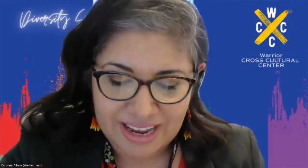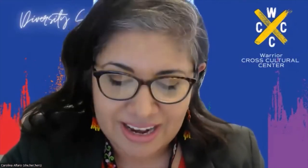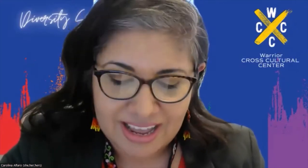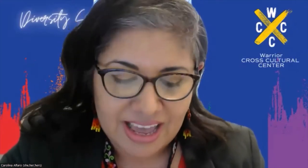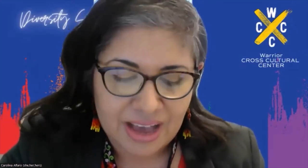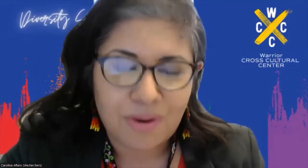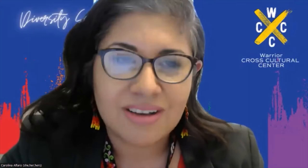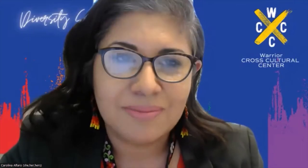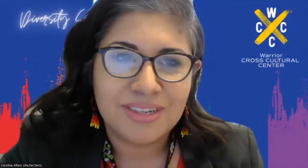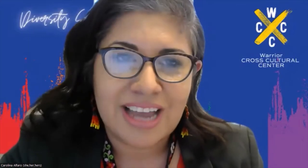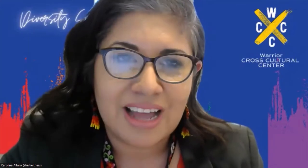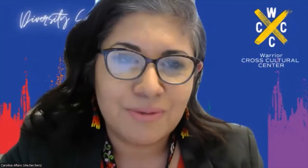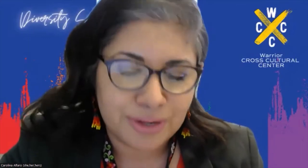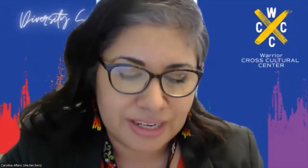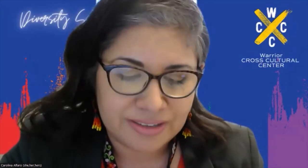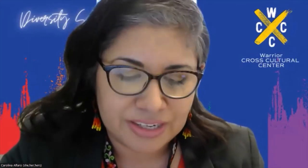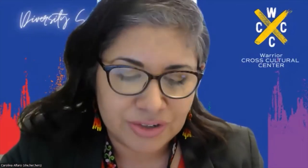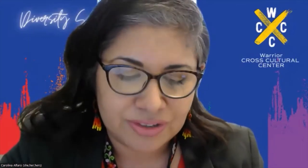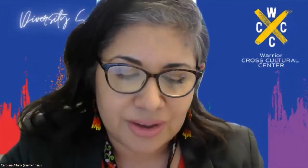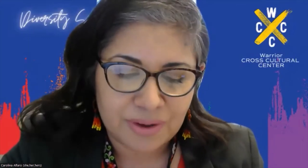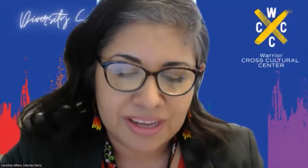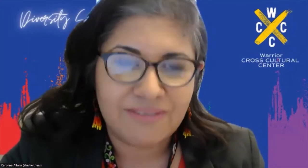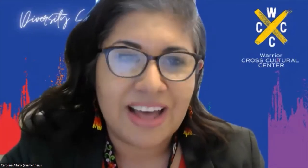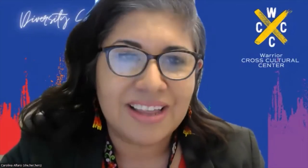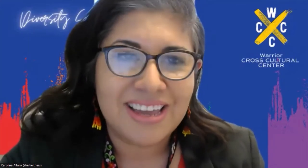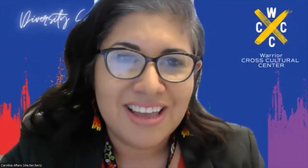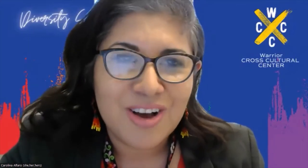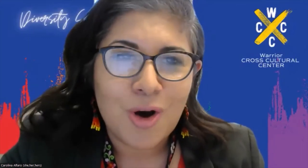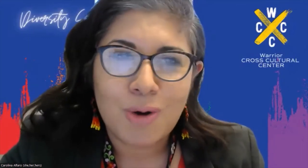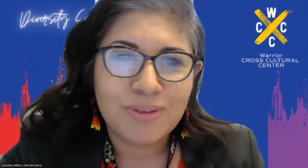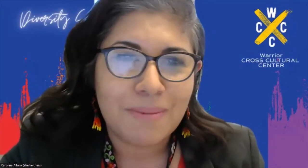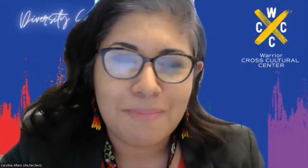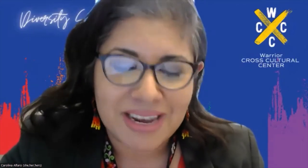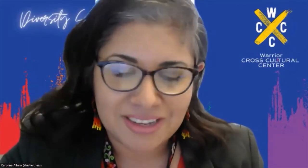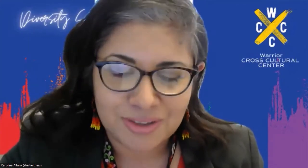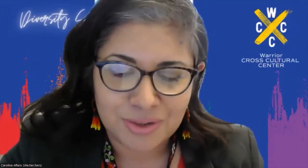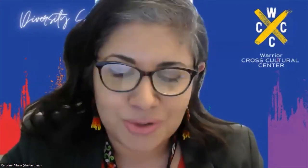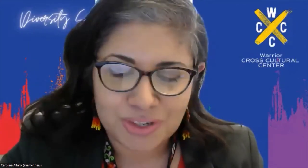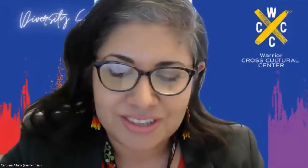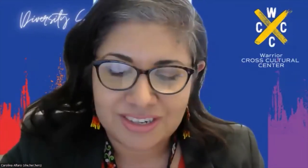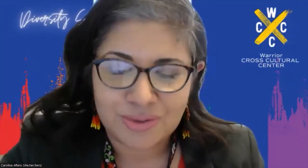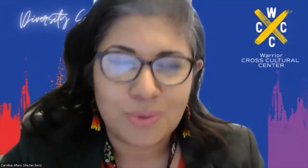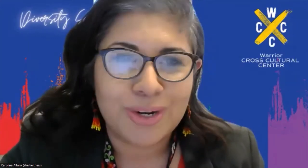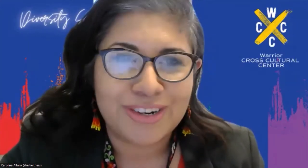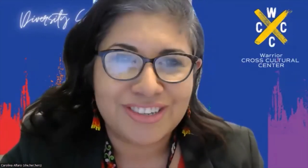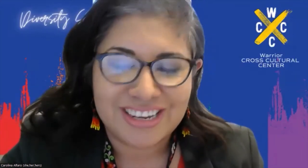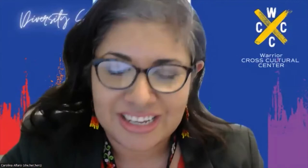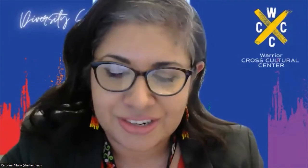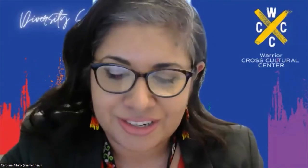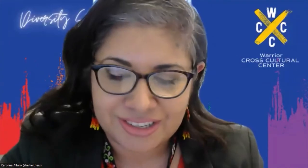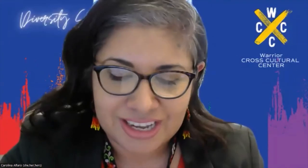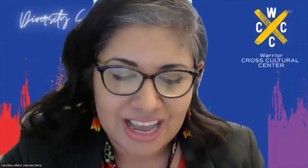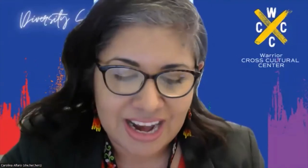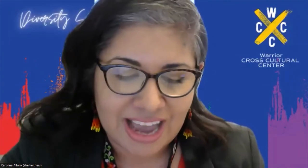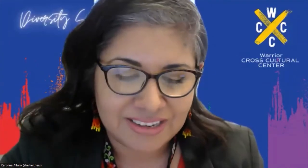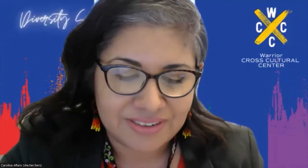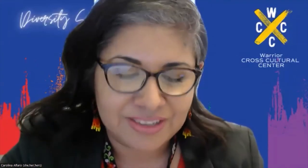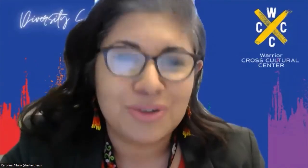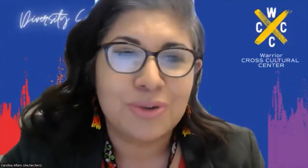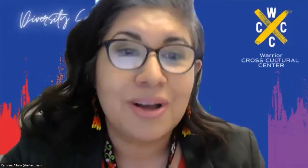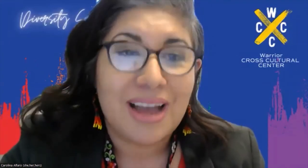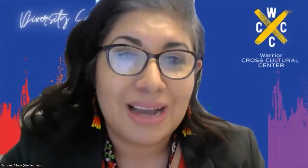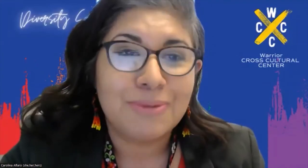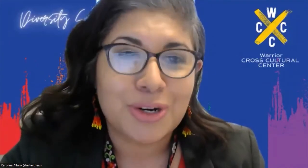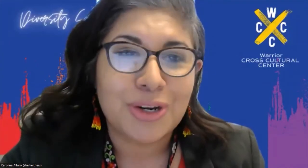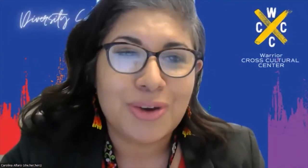Stan State and welcome to California's Central San Joaquin Valley, home to many social justice warriors and leaders and